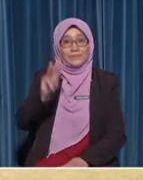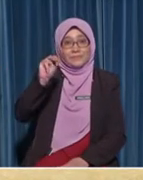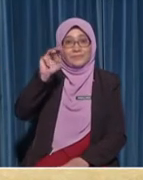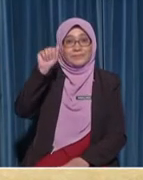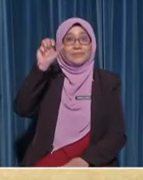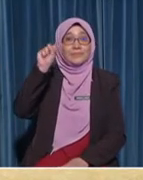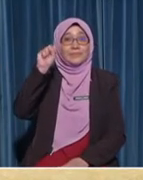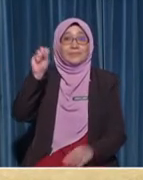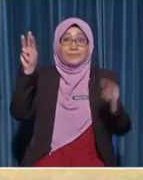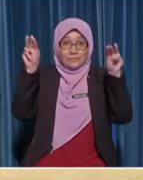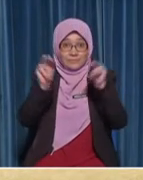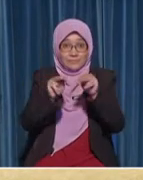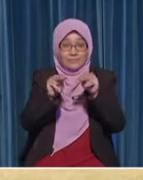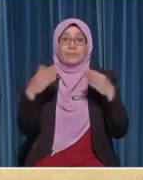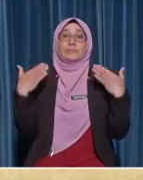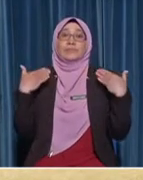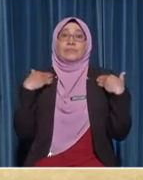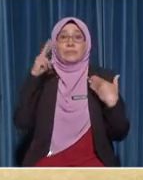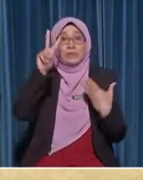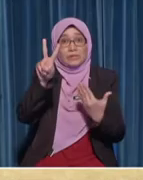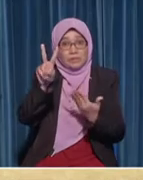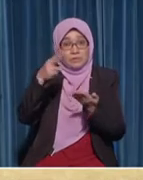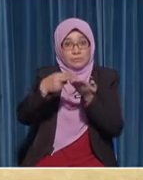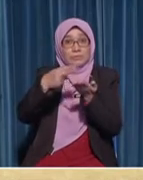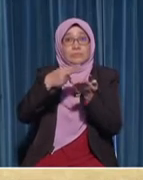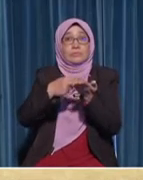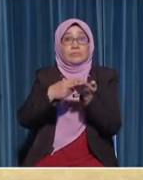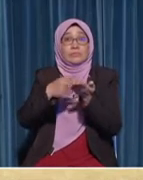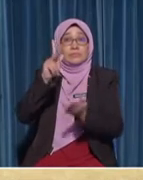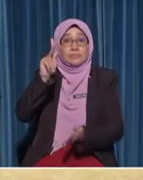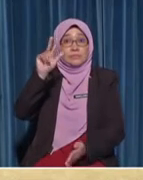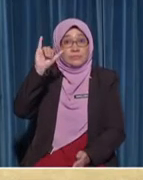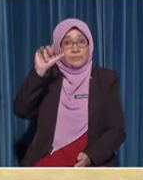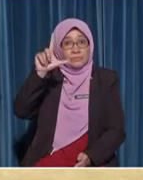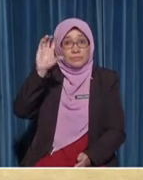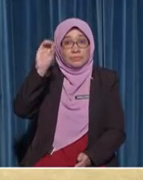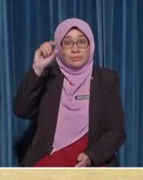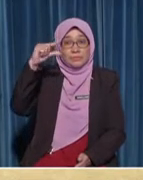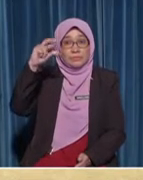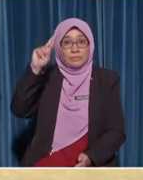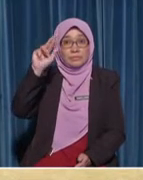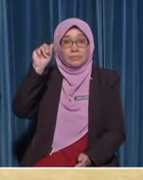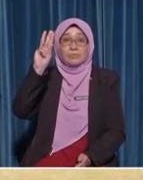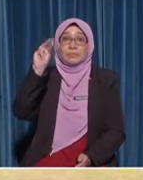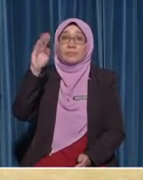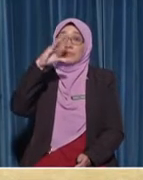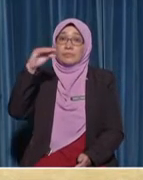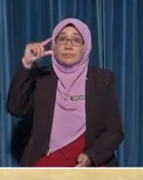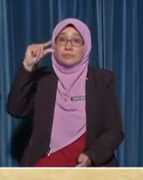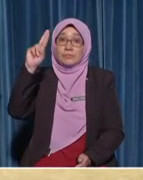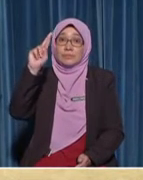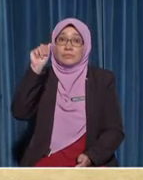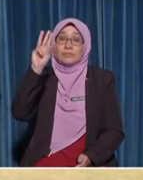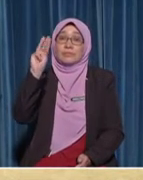Mass has two units, which are kilogram and gram. Say